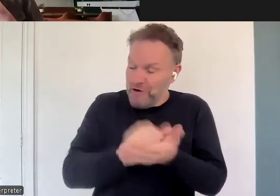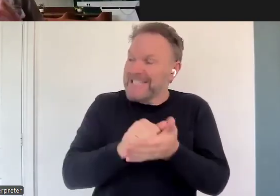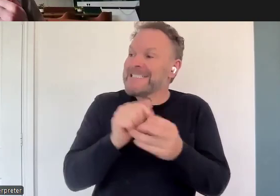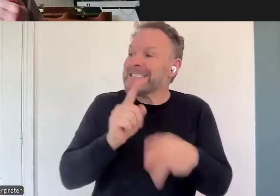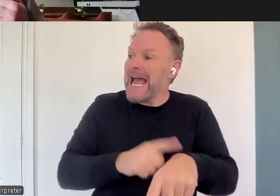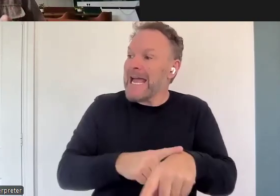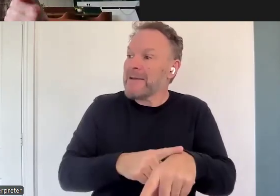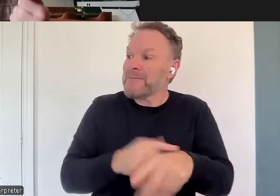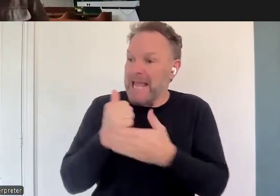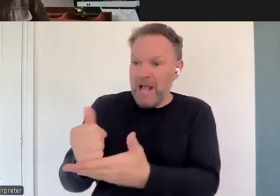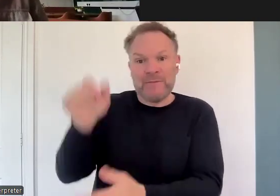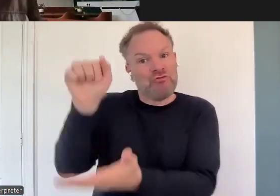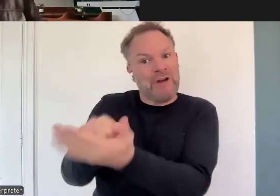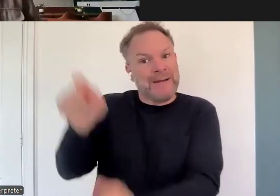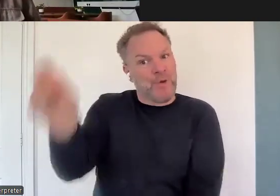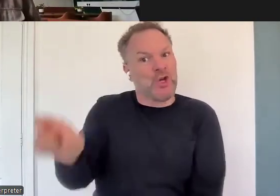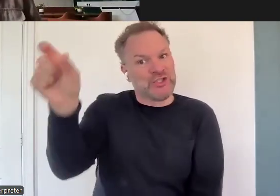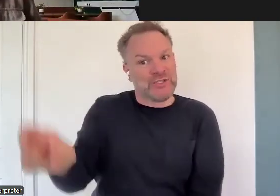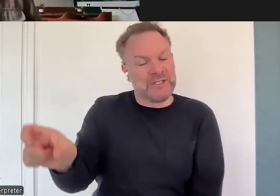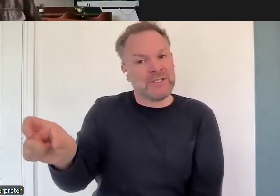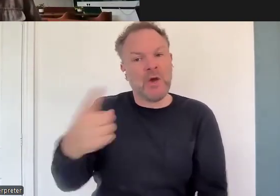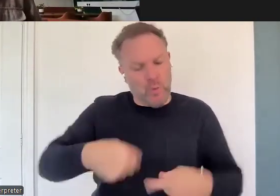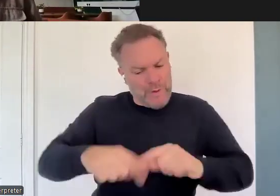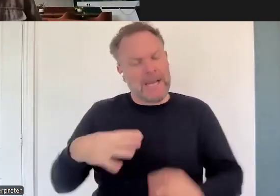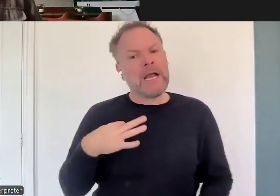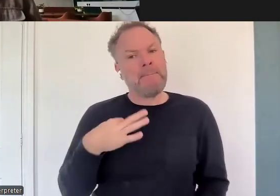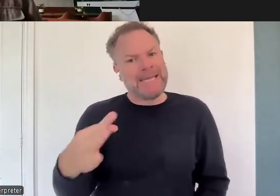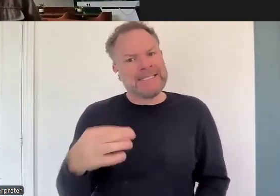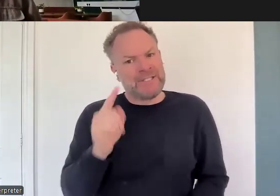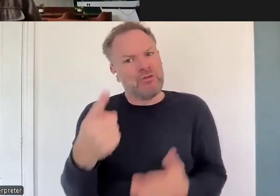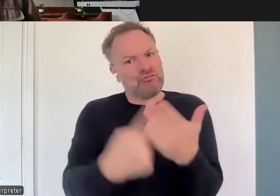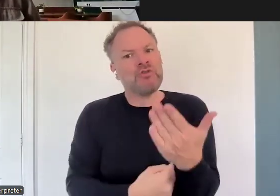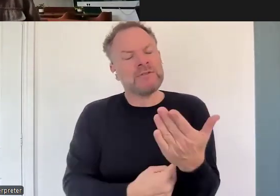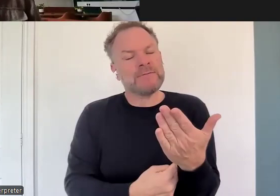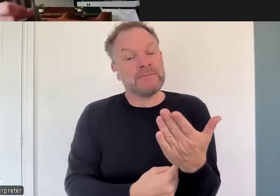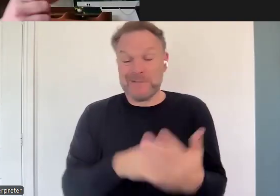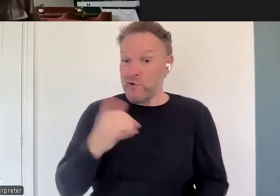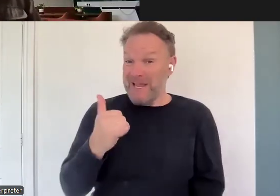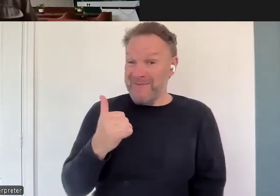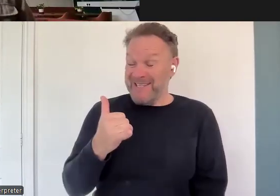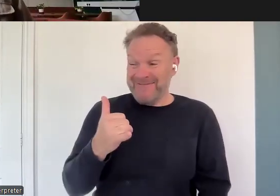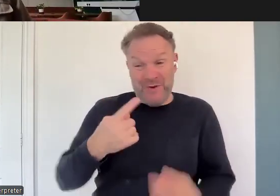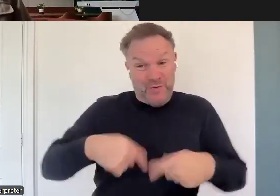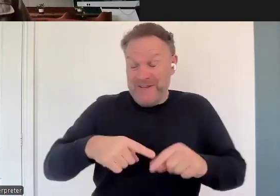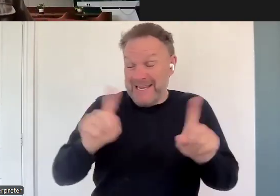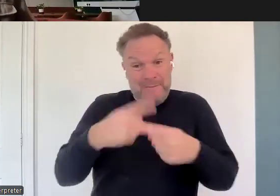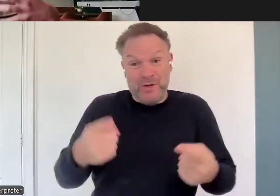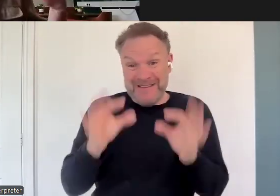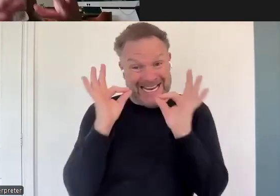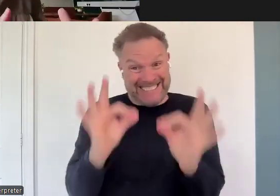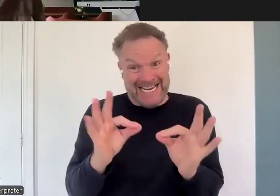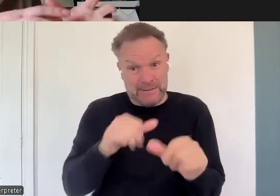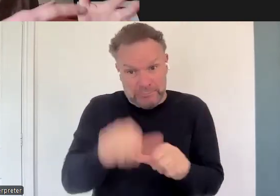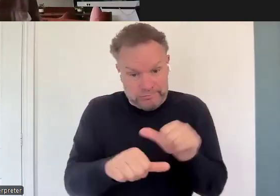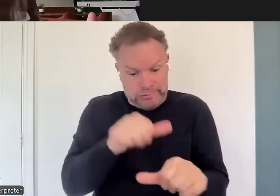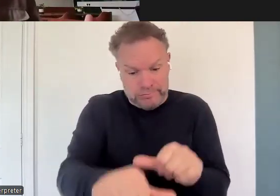right people by committing to these principles. So we might not be able to commit to the exact outputs at day one, but we can